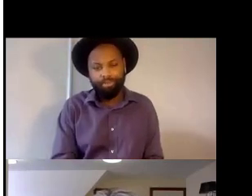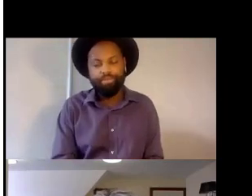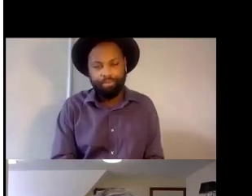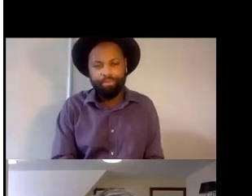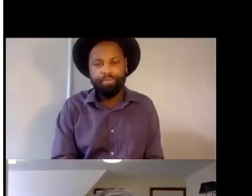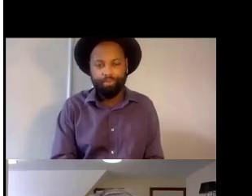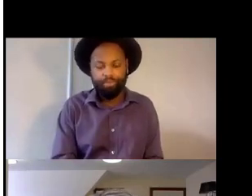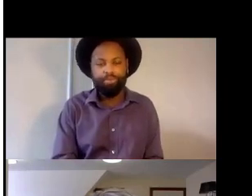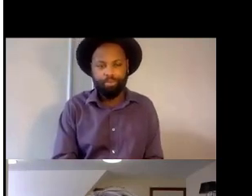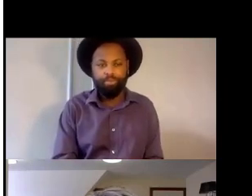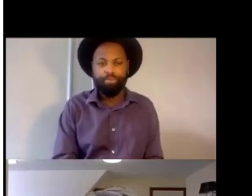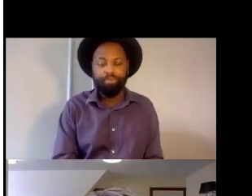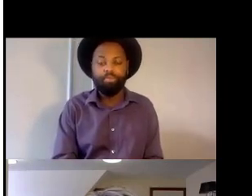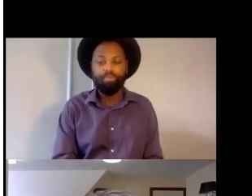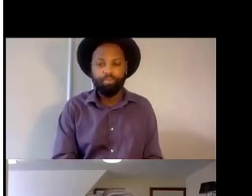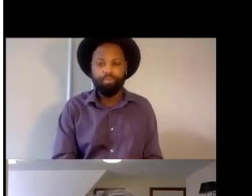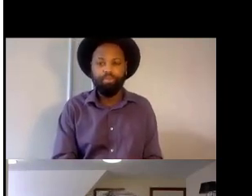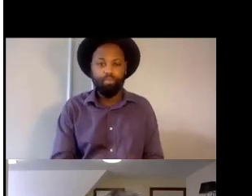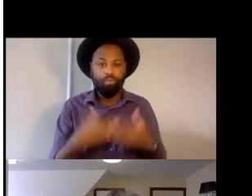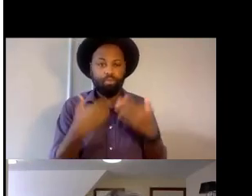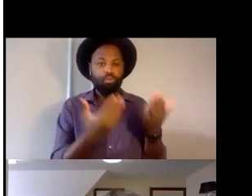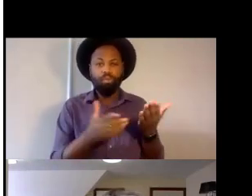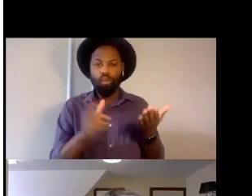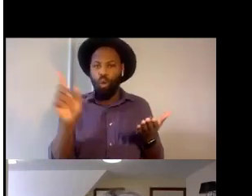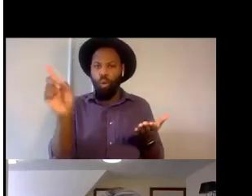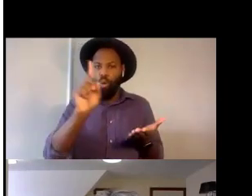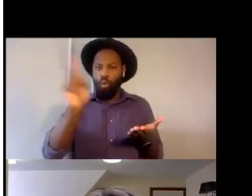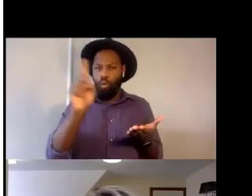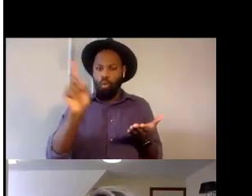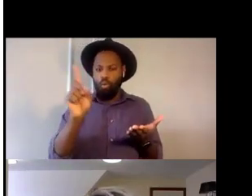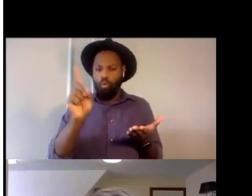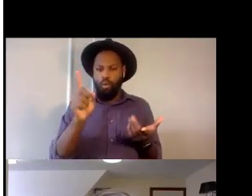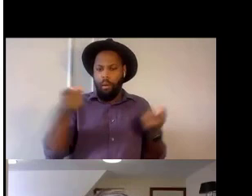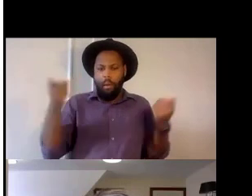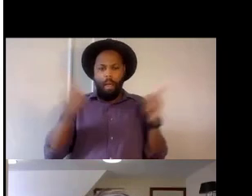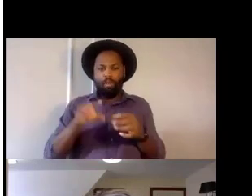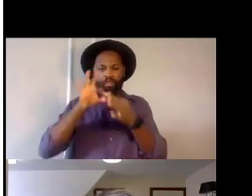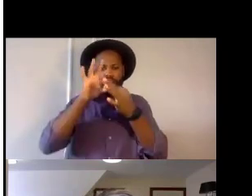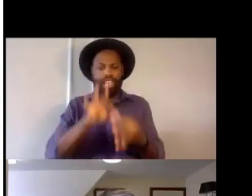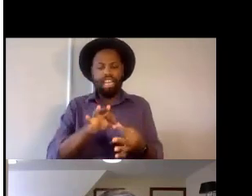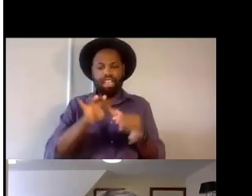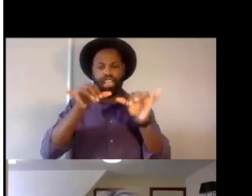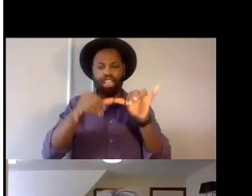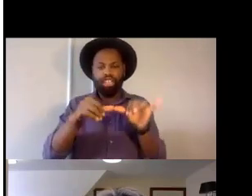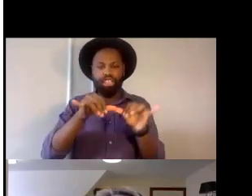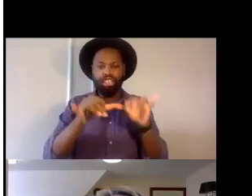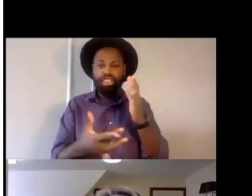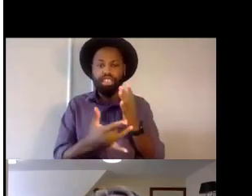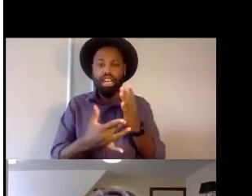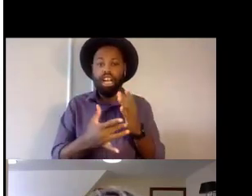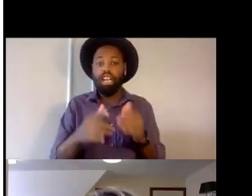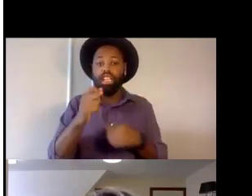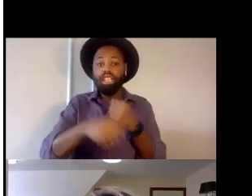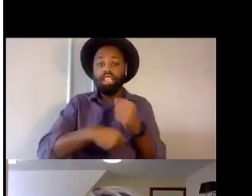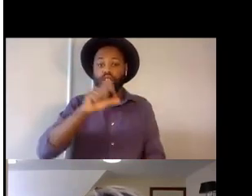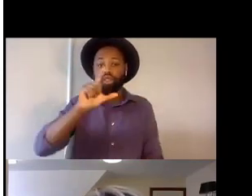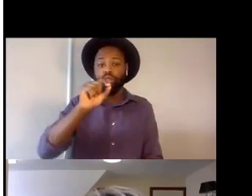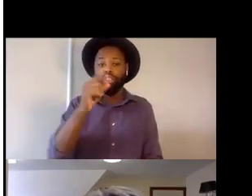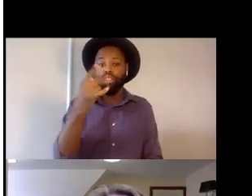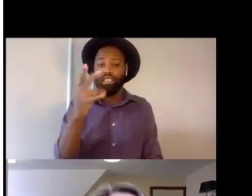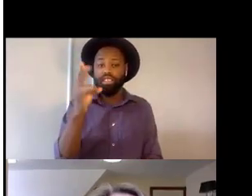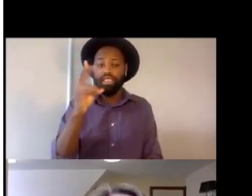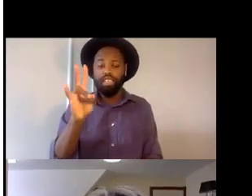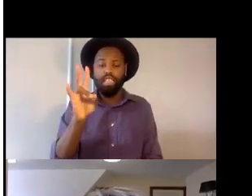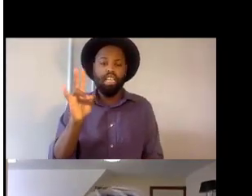So where did this end up for us in engineering technology? So in 2017, there was a small